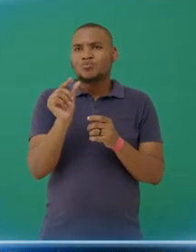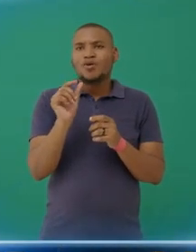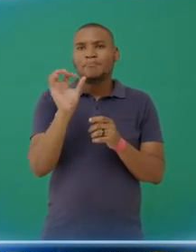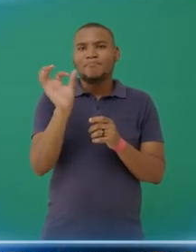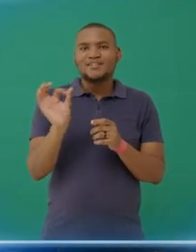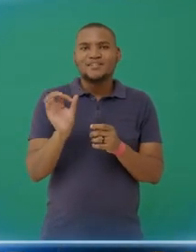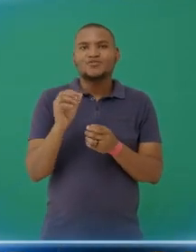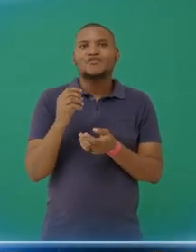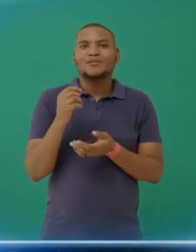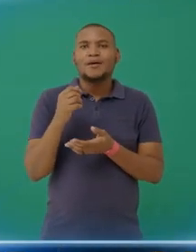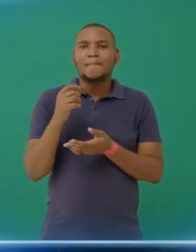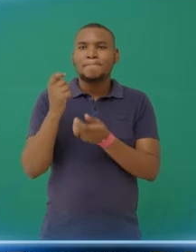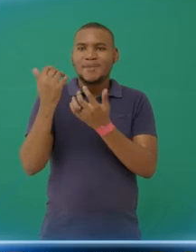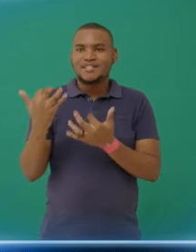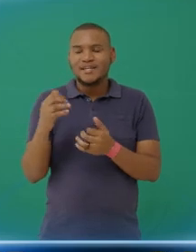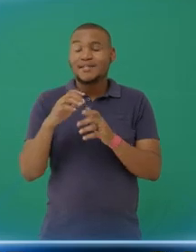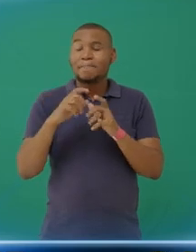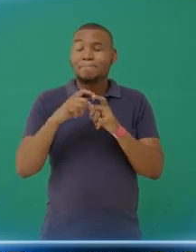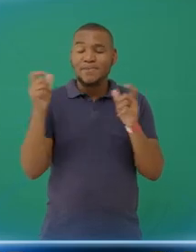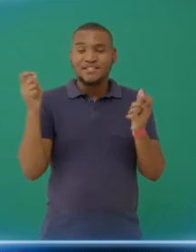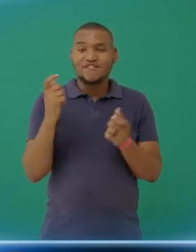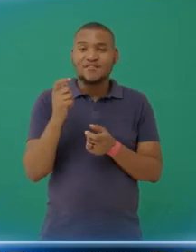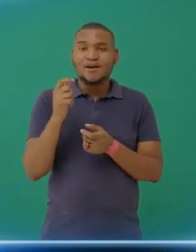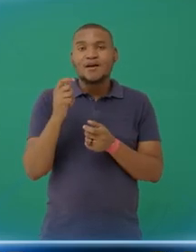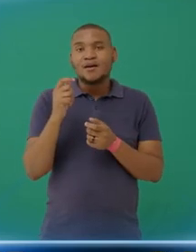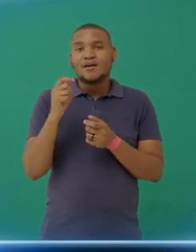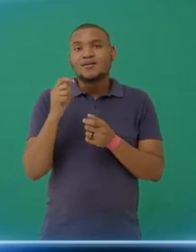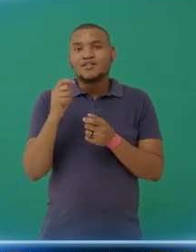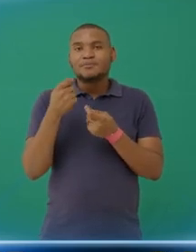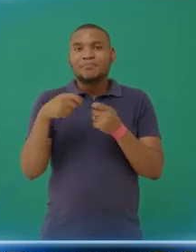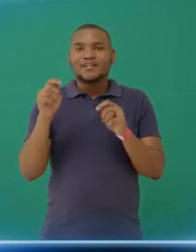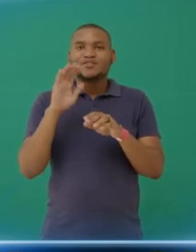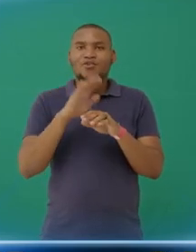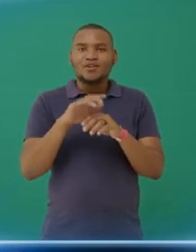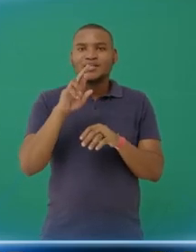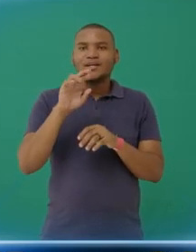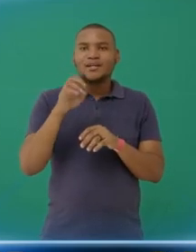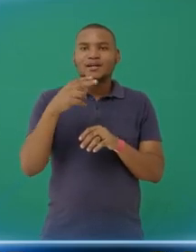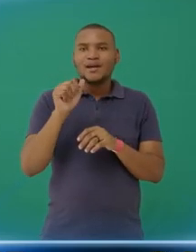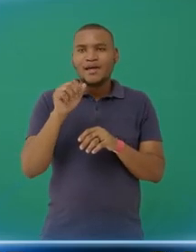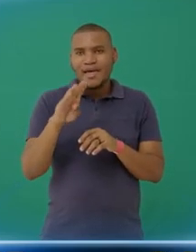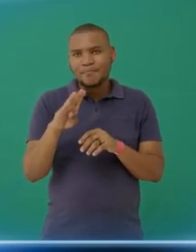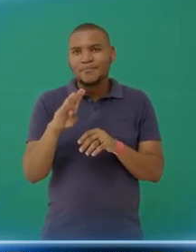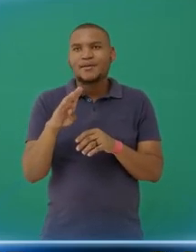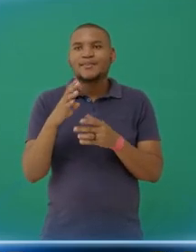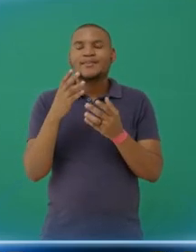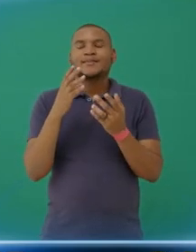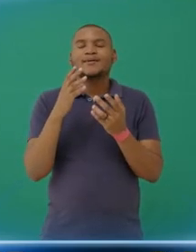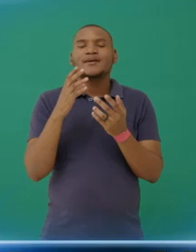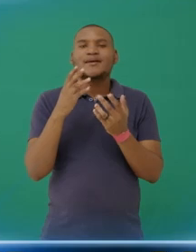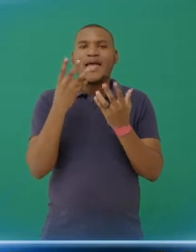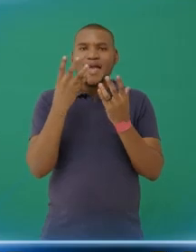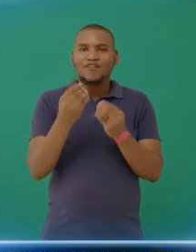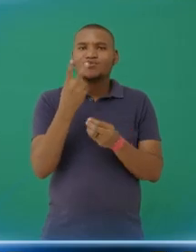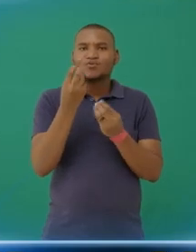the massive budget that they get, where a very small percentage thereof is spent on rehabilitation. And let's face it, they have two things they have to